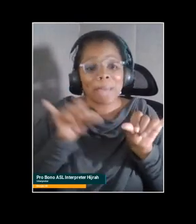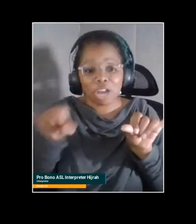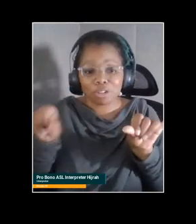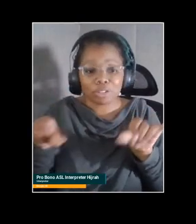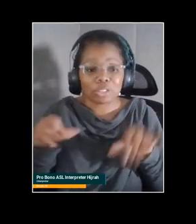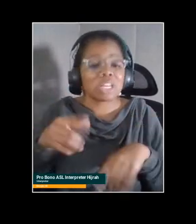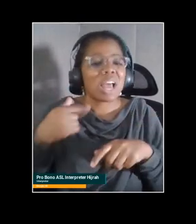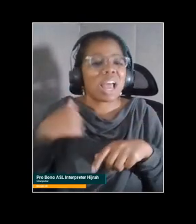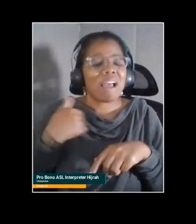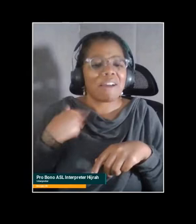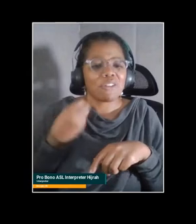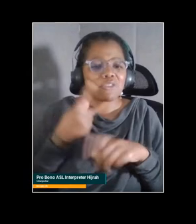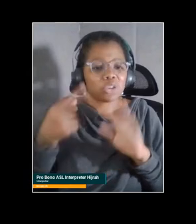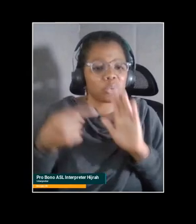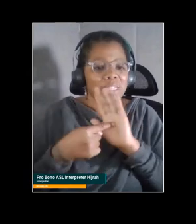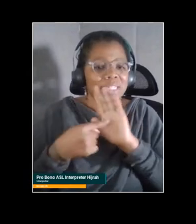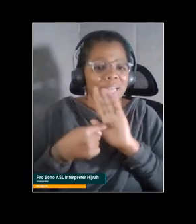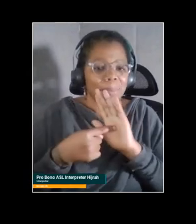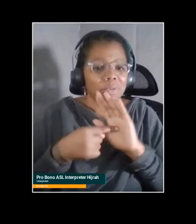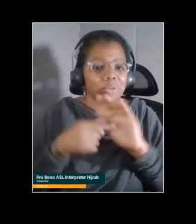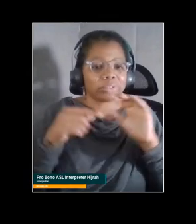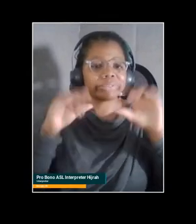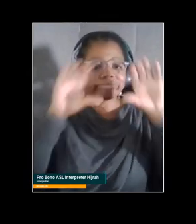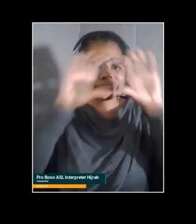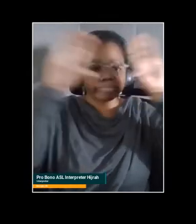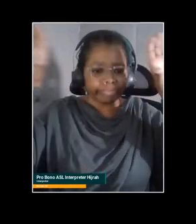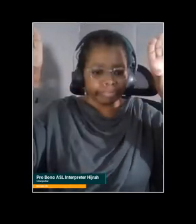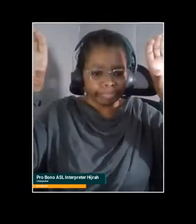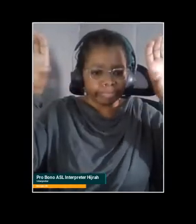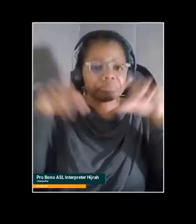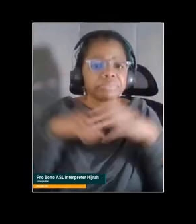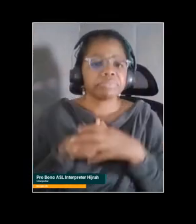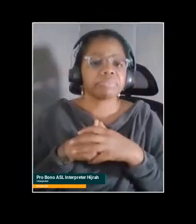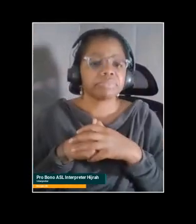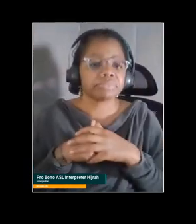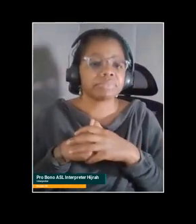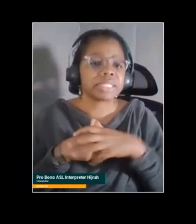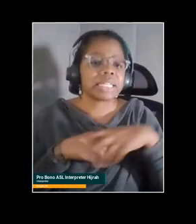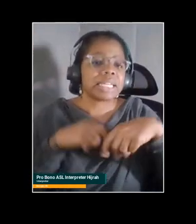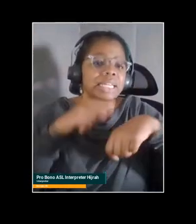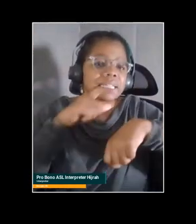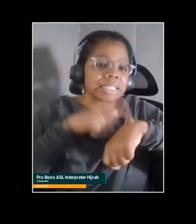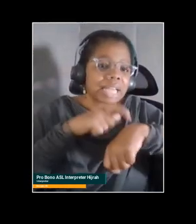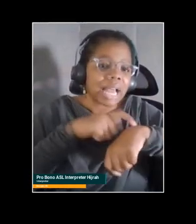here in the top box on that diagram. Timing and amount of